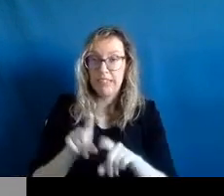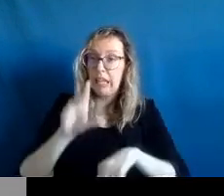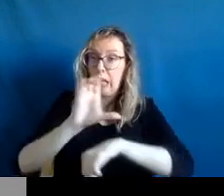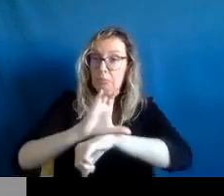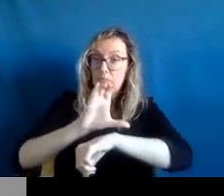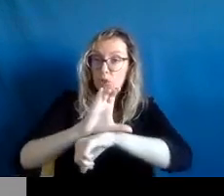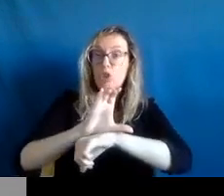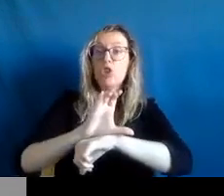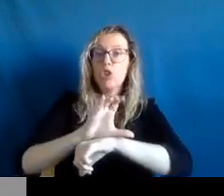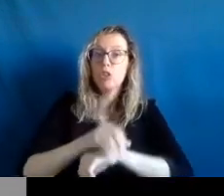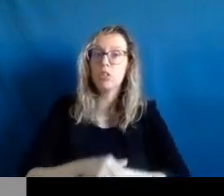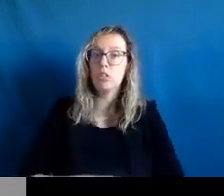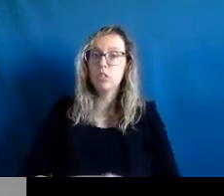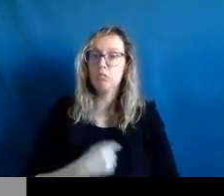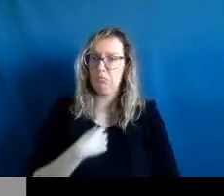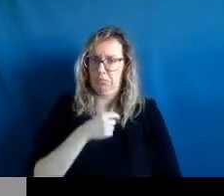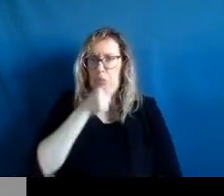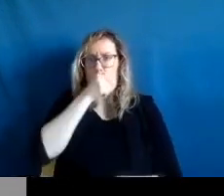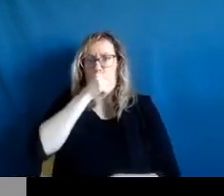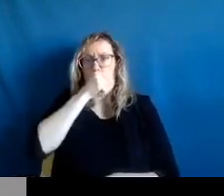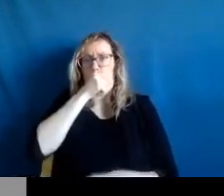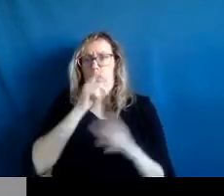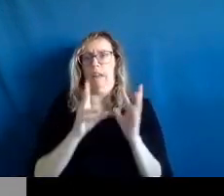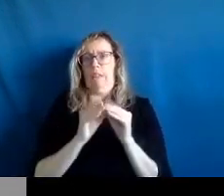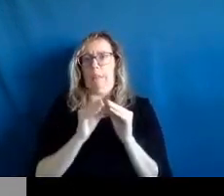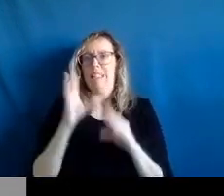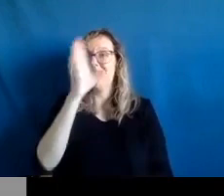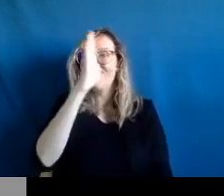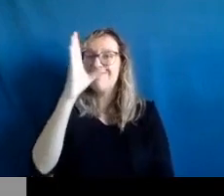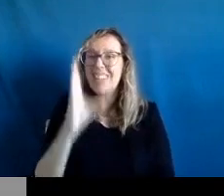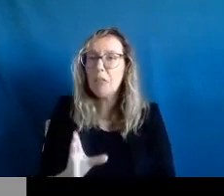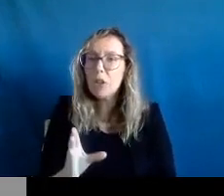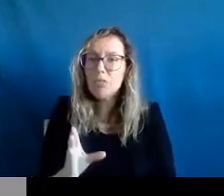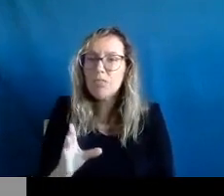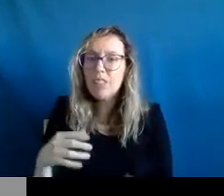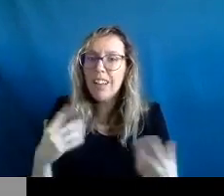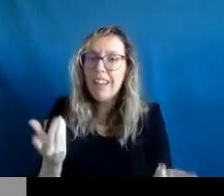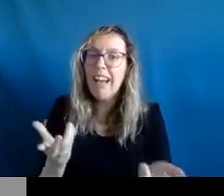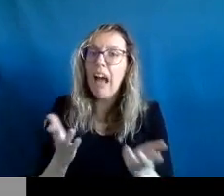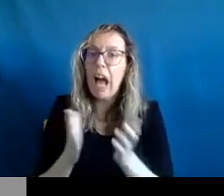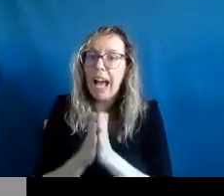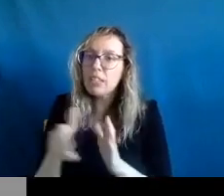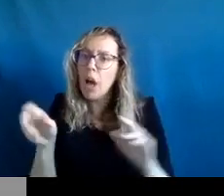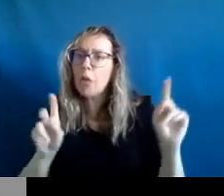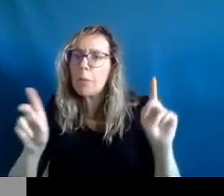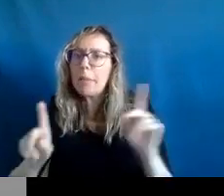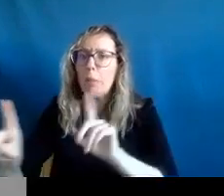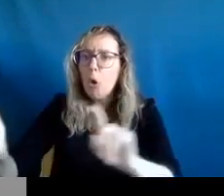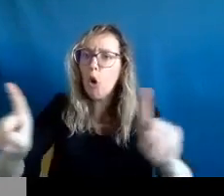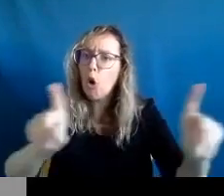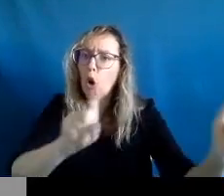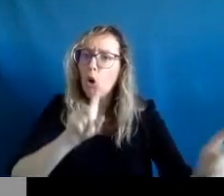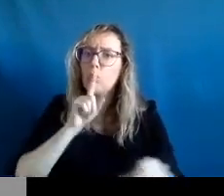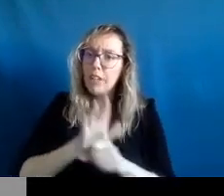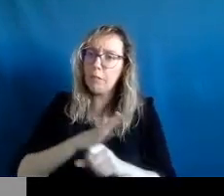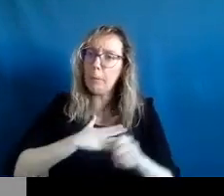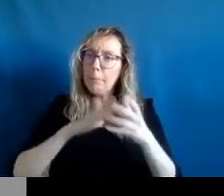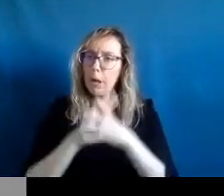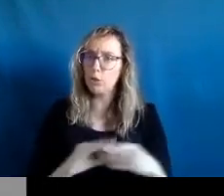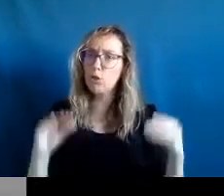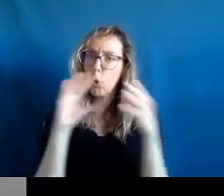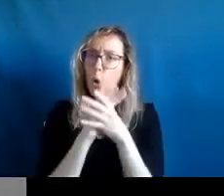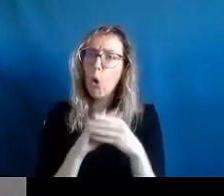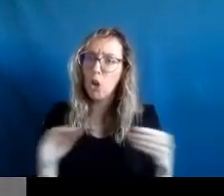nothing in private. Why ask me? Ask those who heard what I told them. They know what I